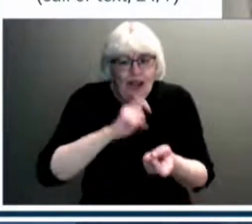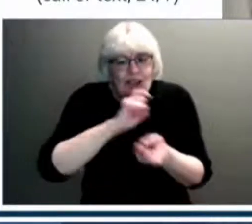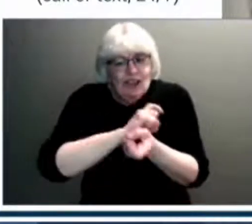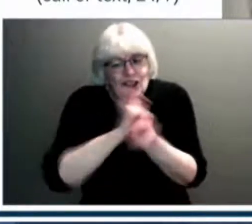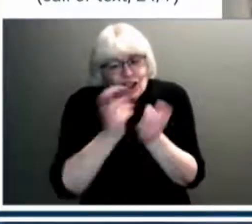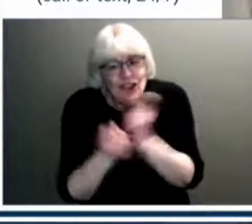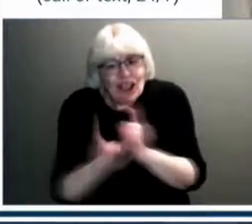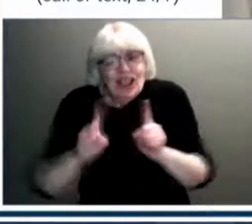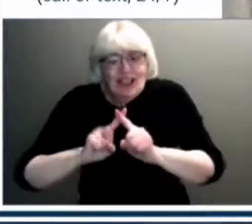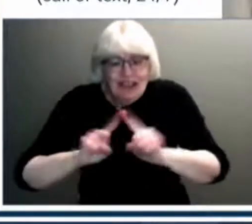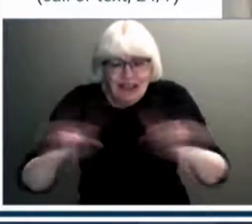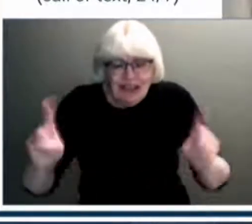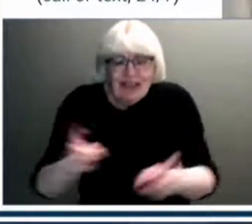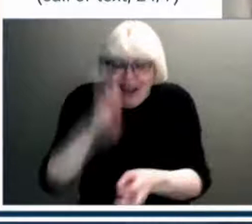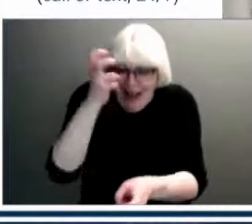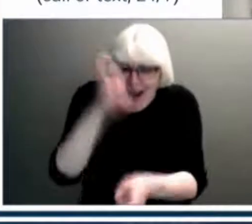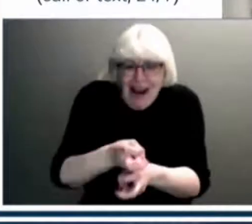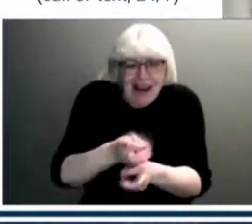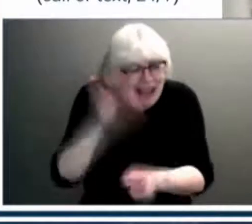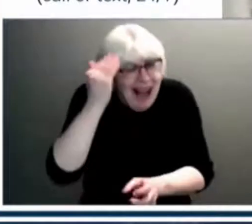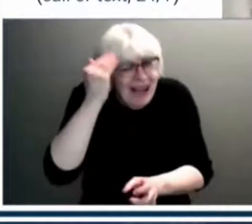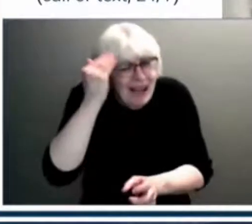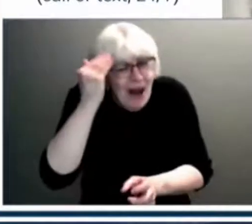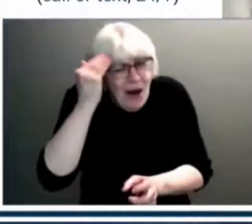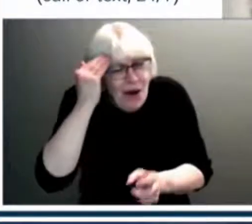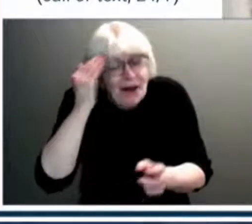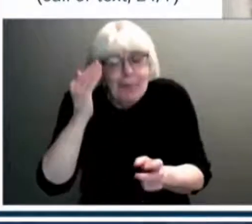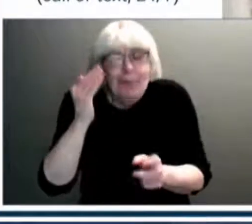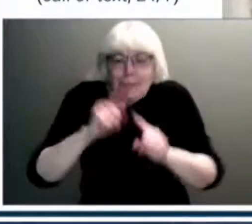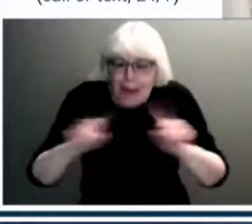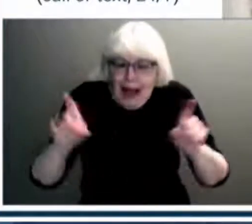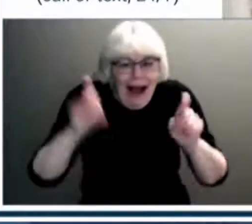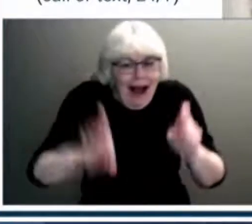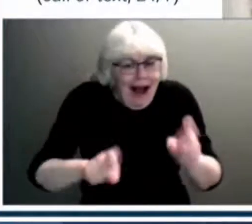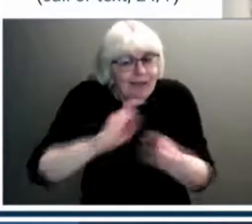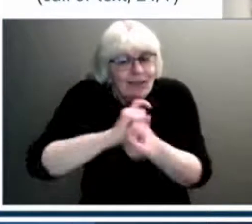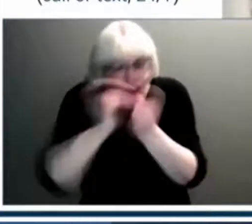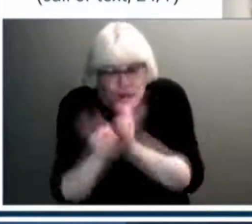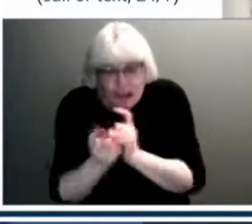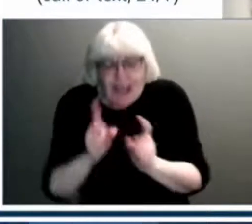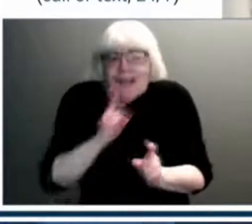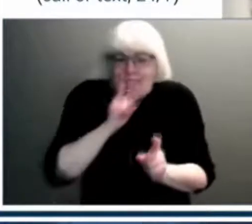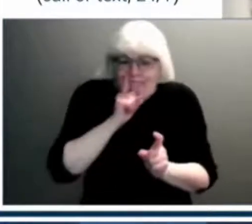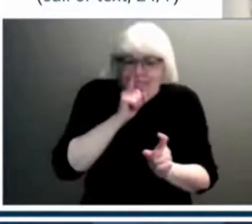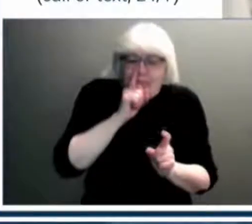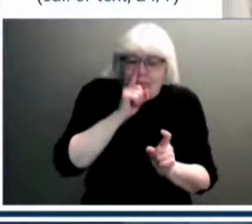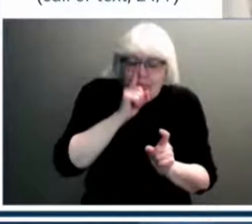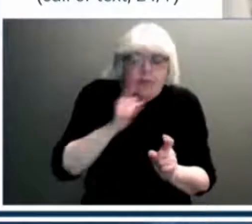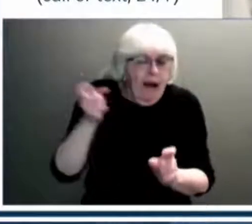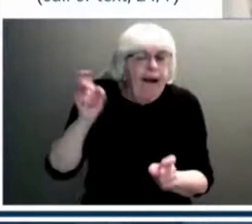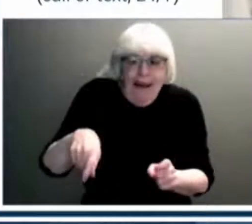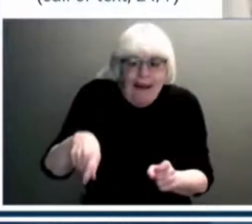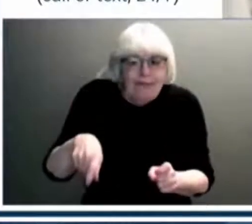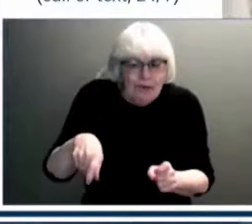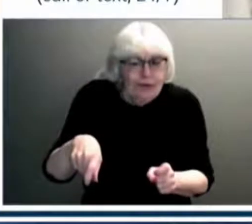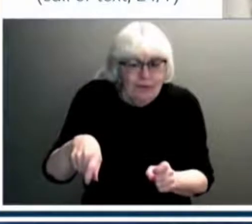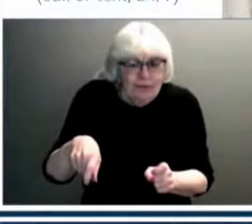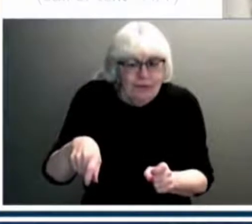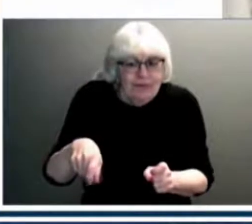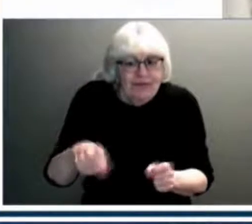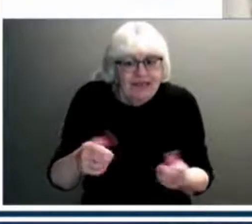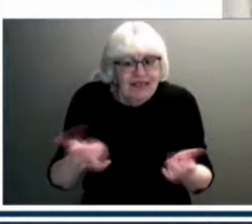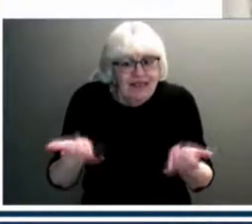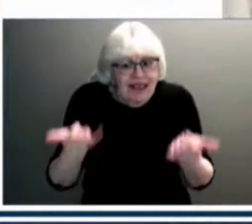our testing strategy. As we discuss the evolving nature of this pandemic into what we